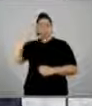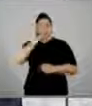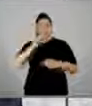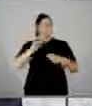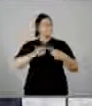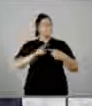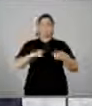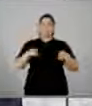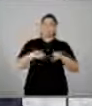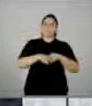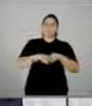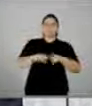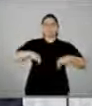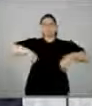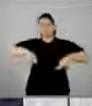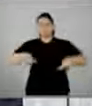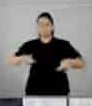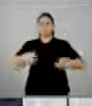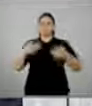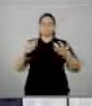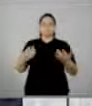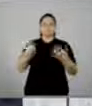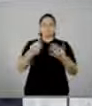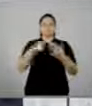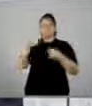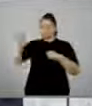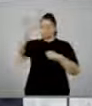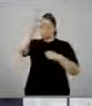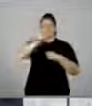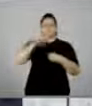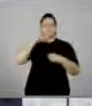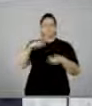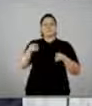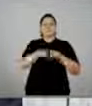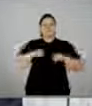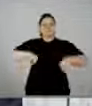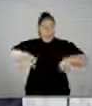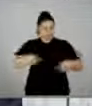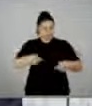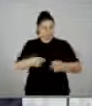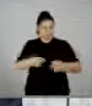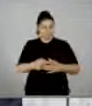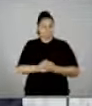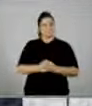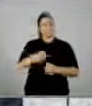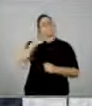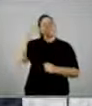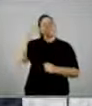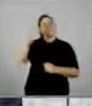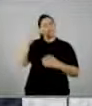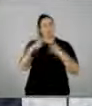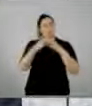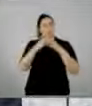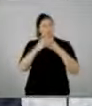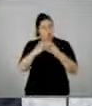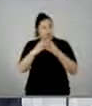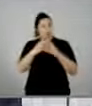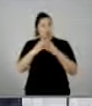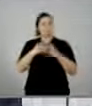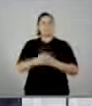state capitals would have gone into lockdown. And with that in mind, was it worth it to go through the slower